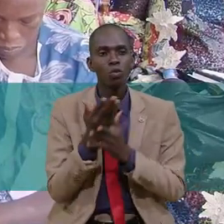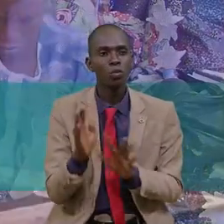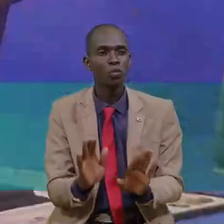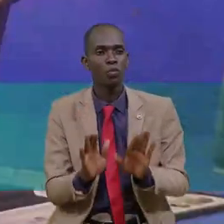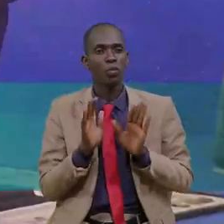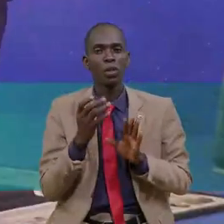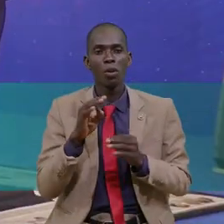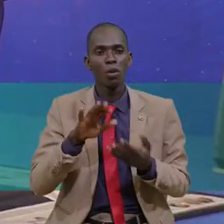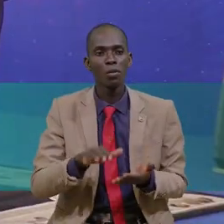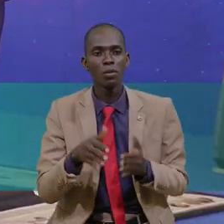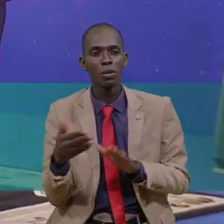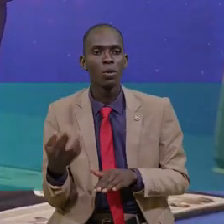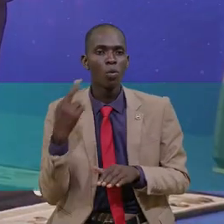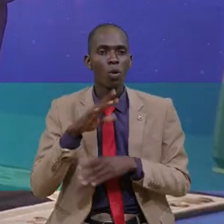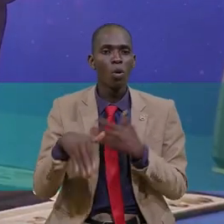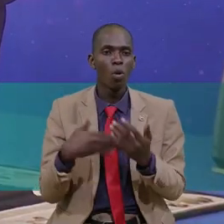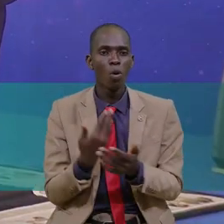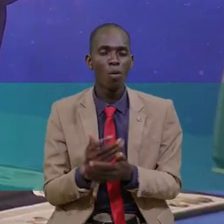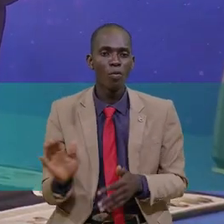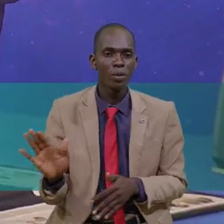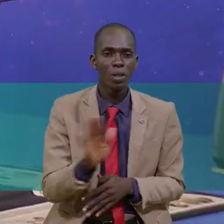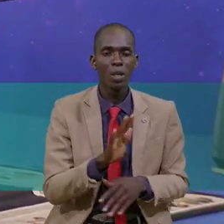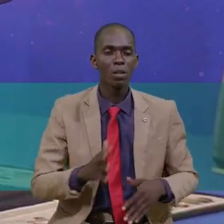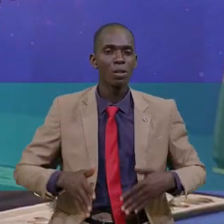of death were all their